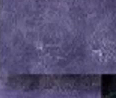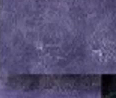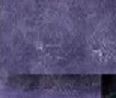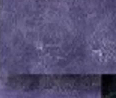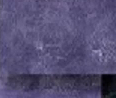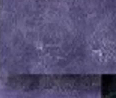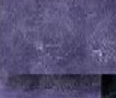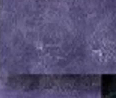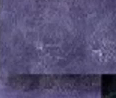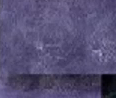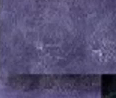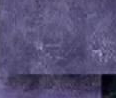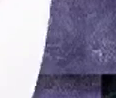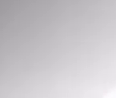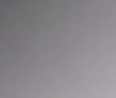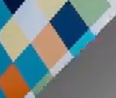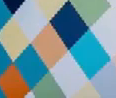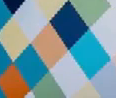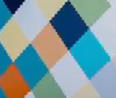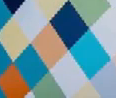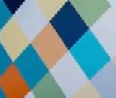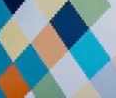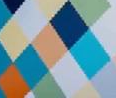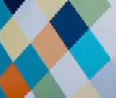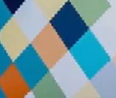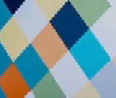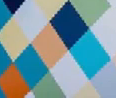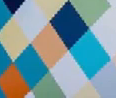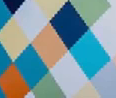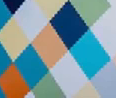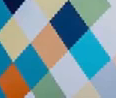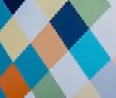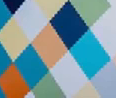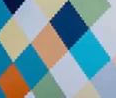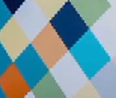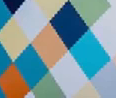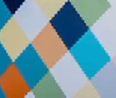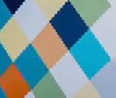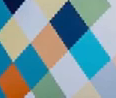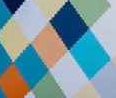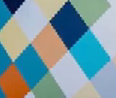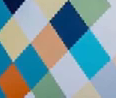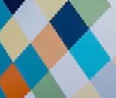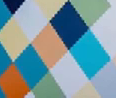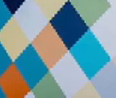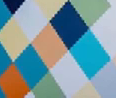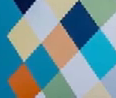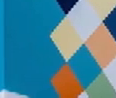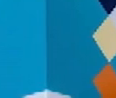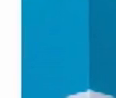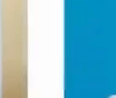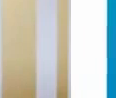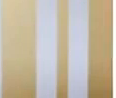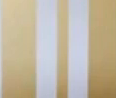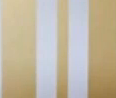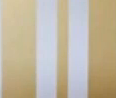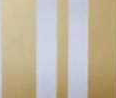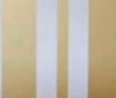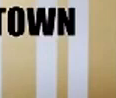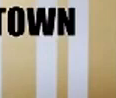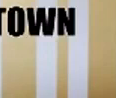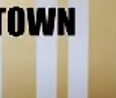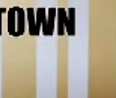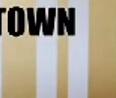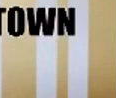design paint and everything li ngeen soxla ci seen boutique seen néeg seen kër yi es yi dama ne jokkoo nak mom